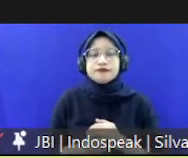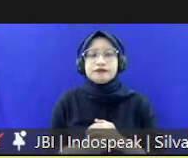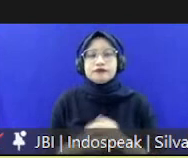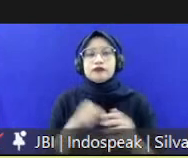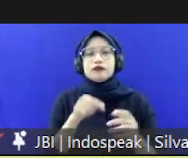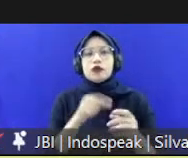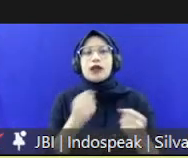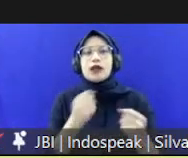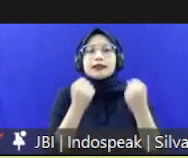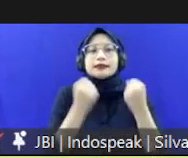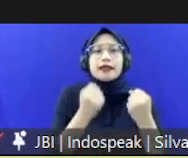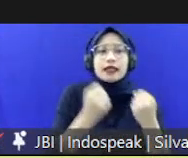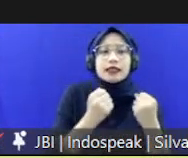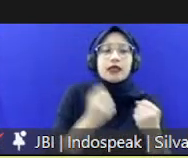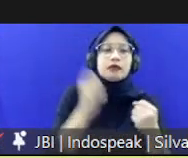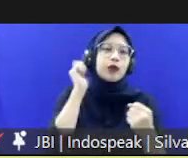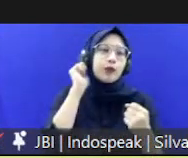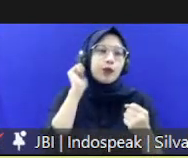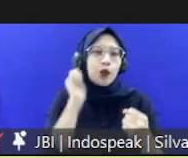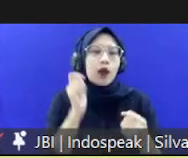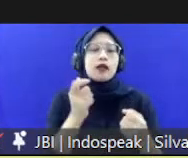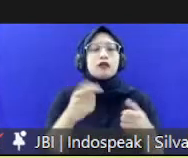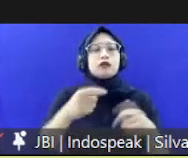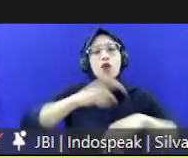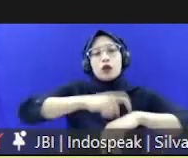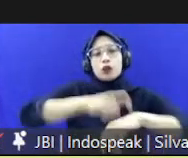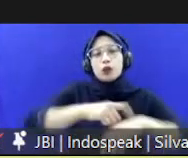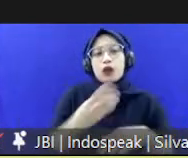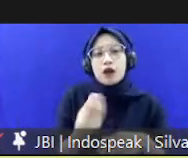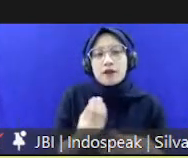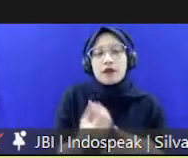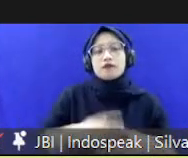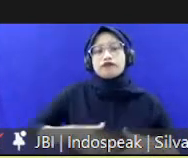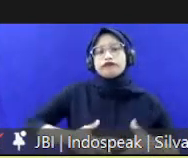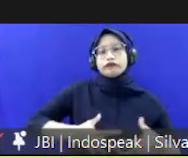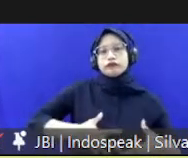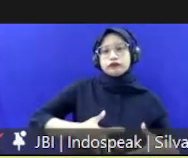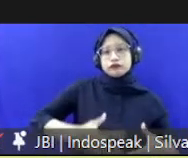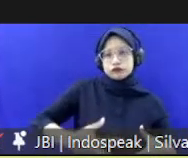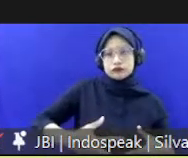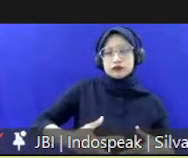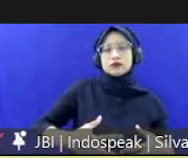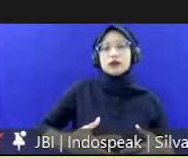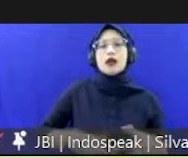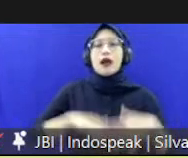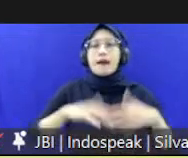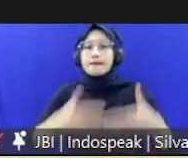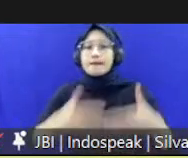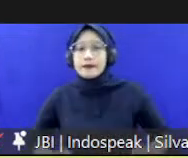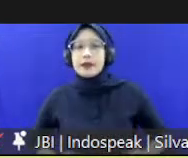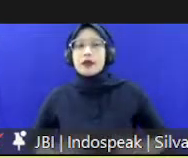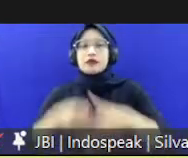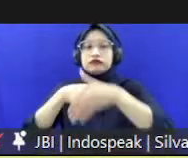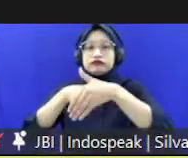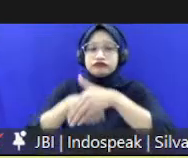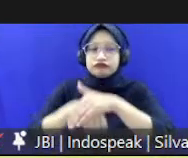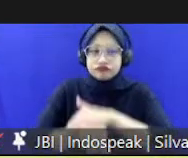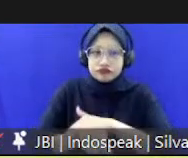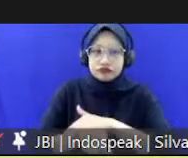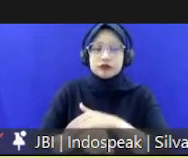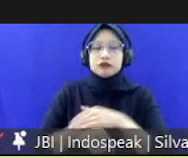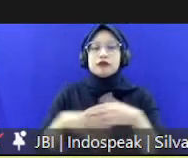during pregnancy, childbirth, and postpartum period, basically during the reproductive age